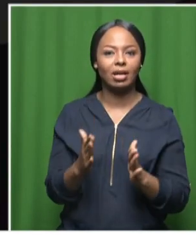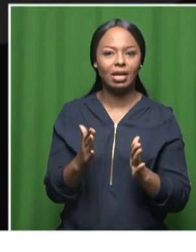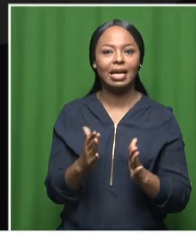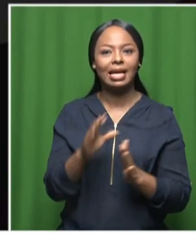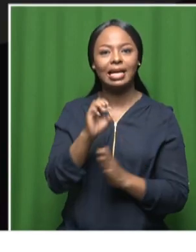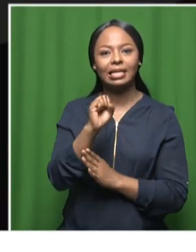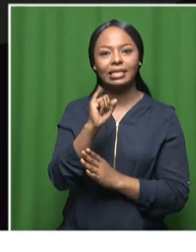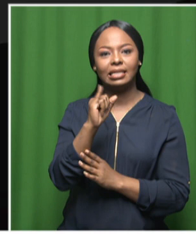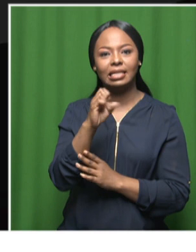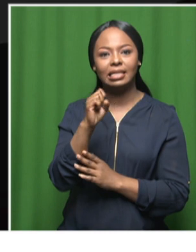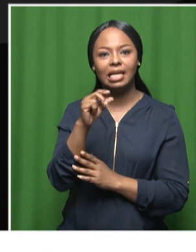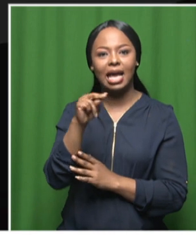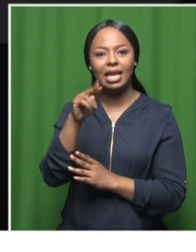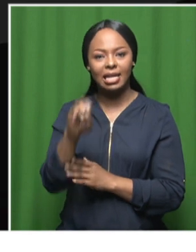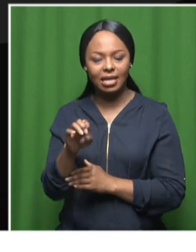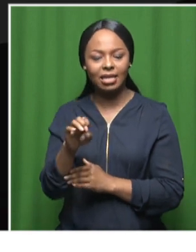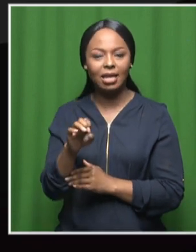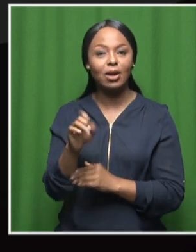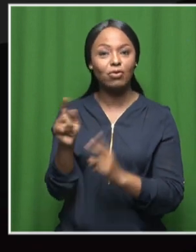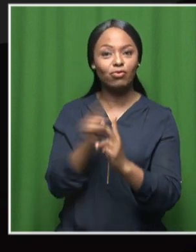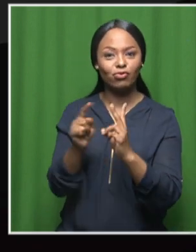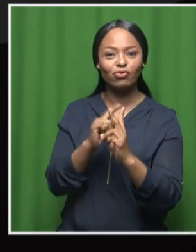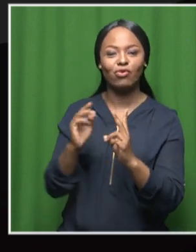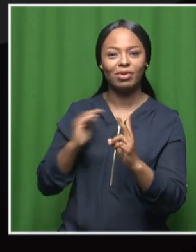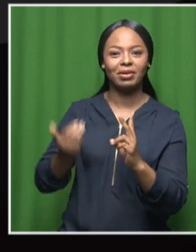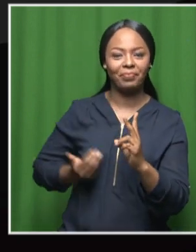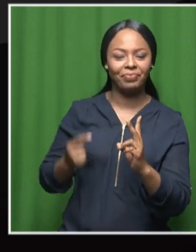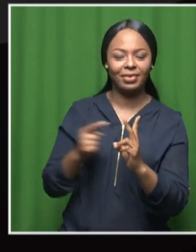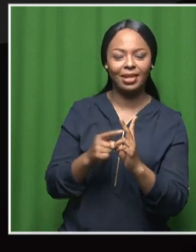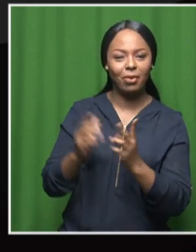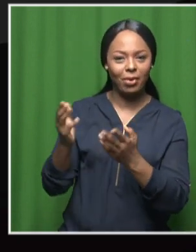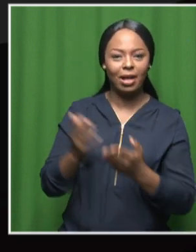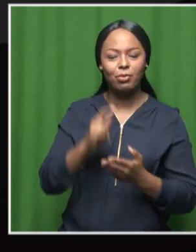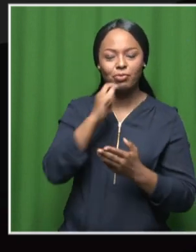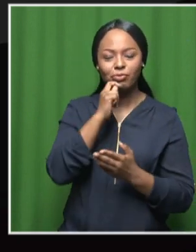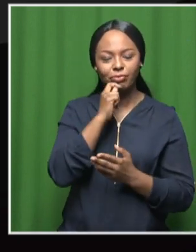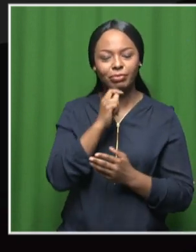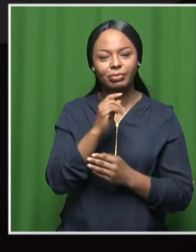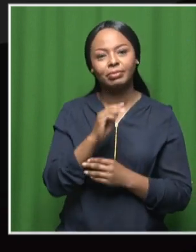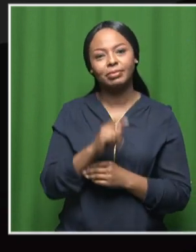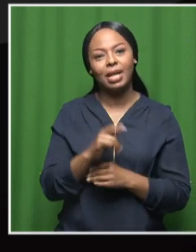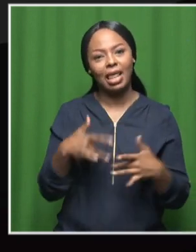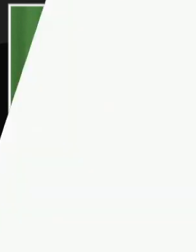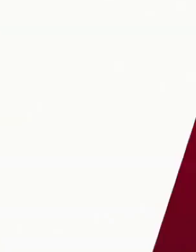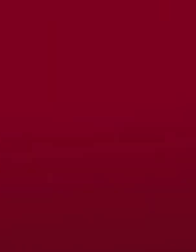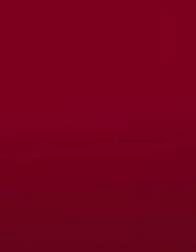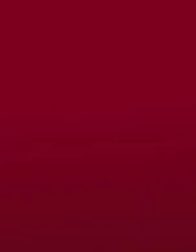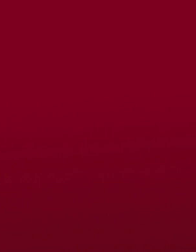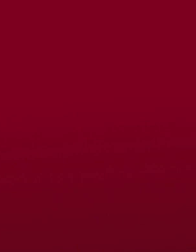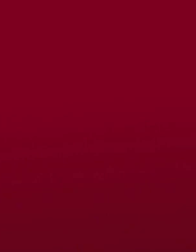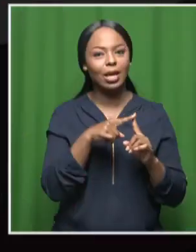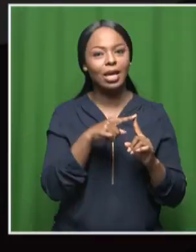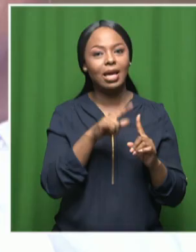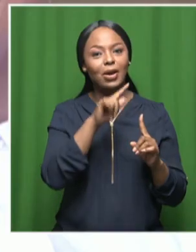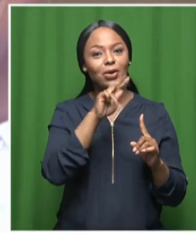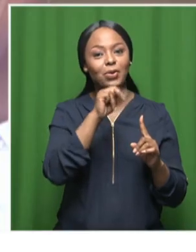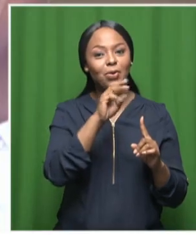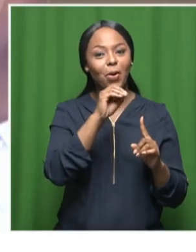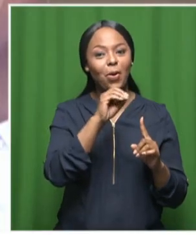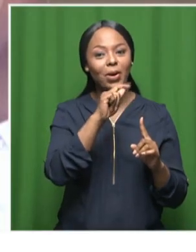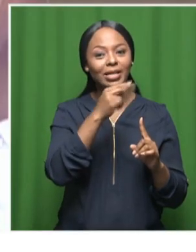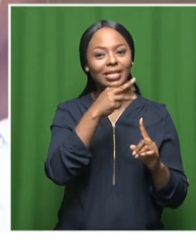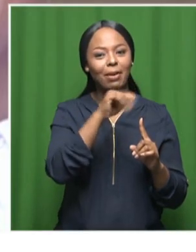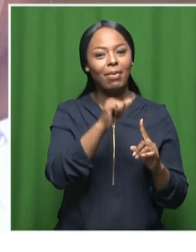good morning. Welcome to Morning Live. Nothemba, I want to start with you. I mean, let's talk about 2020.